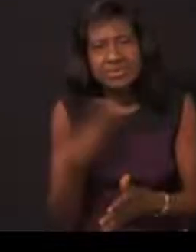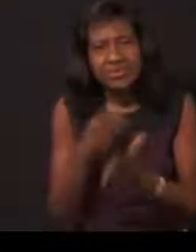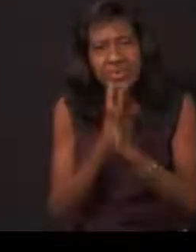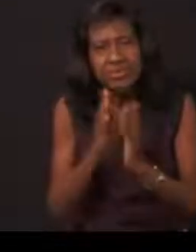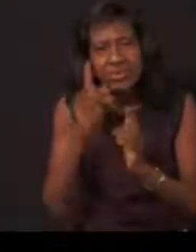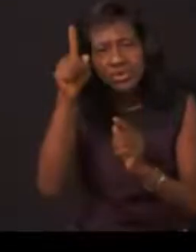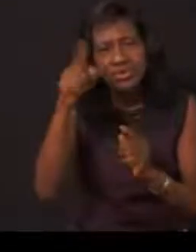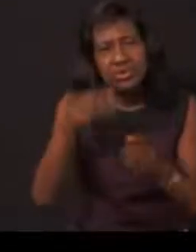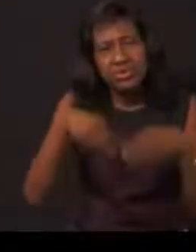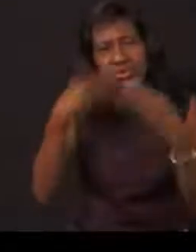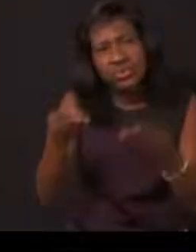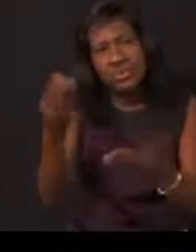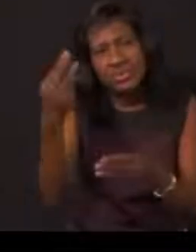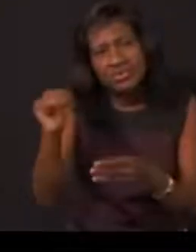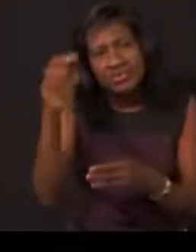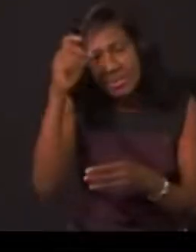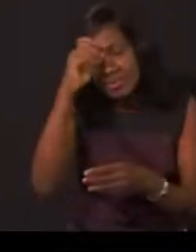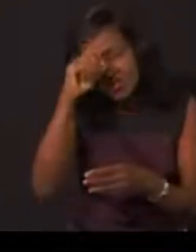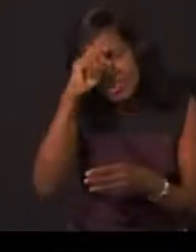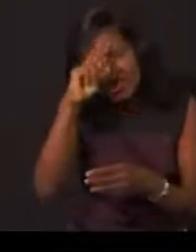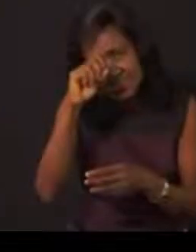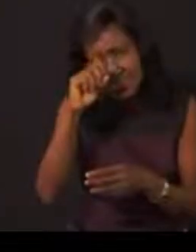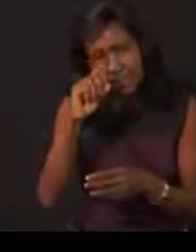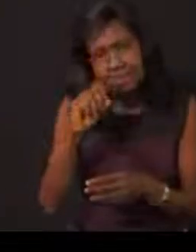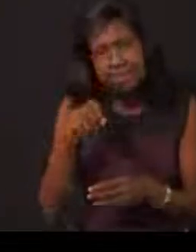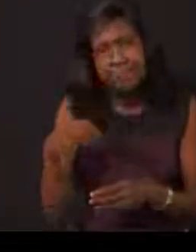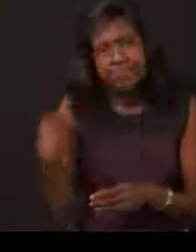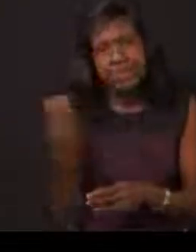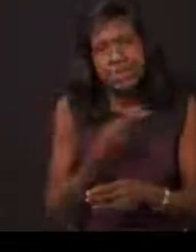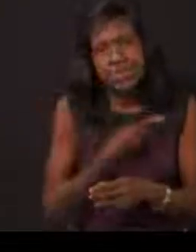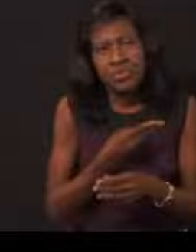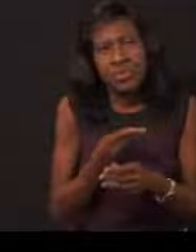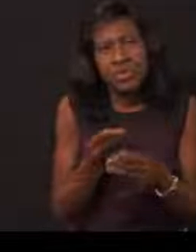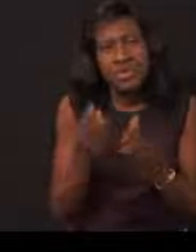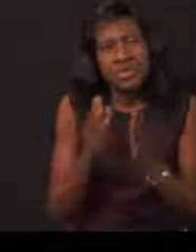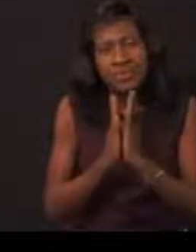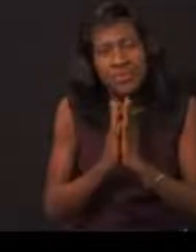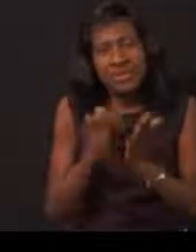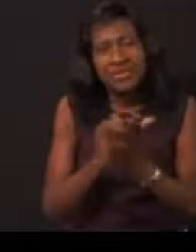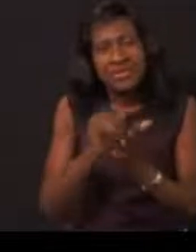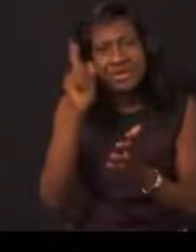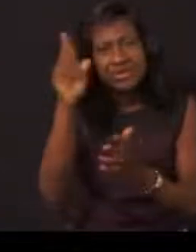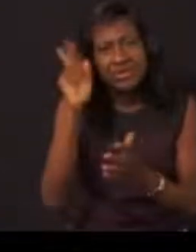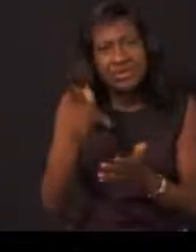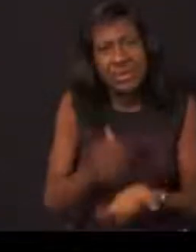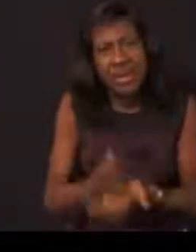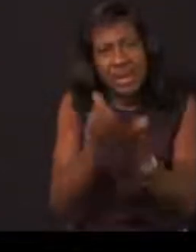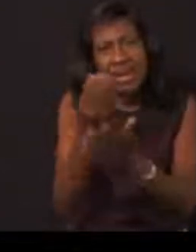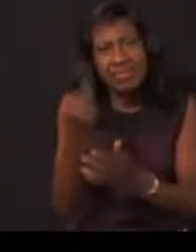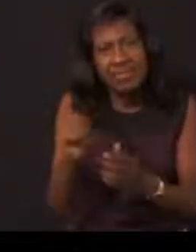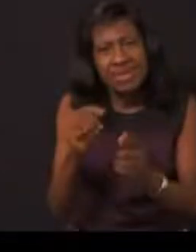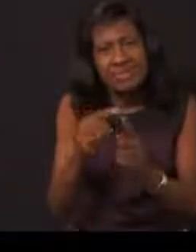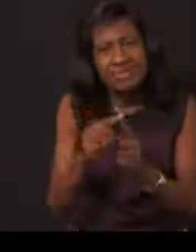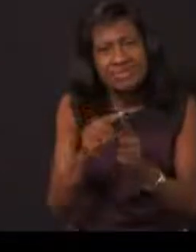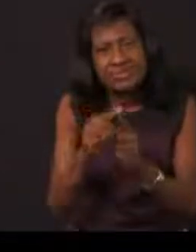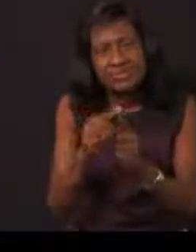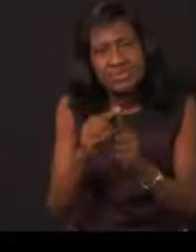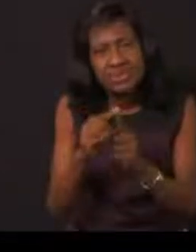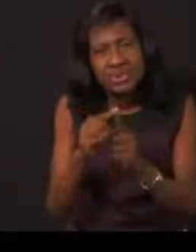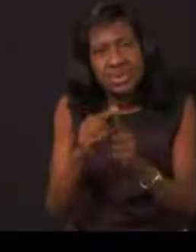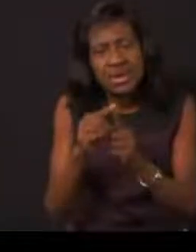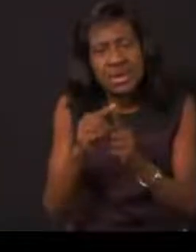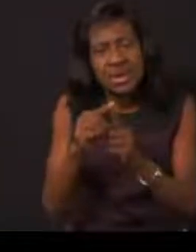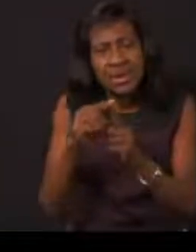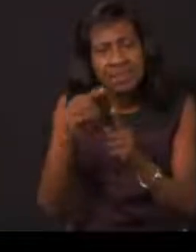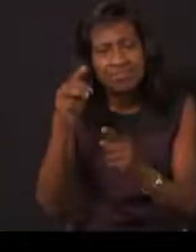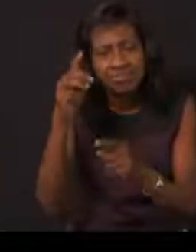them wisdom. We know they're precious to open up, but Lord, we pray that you will just help them to lean on you and not to their